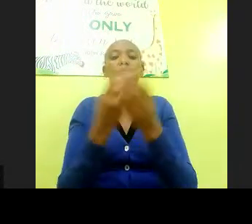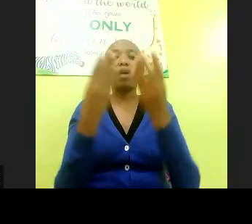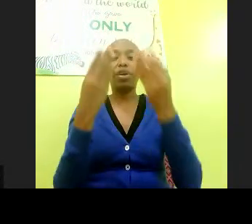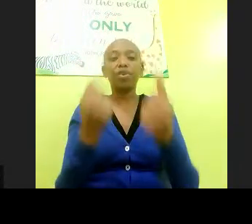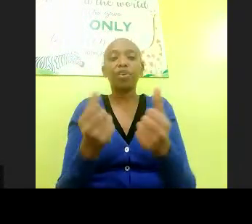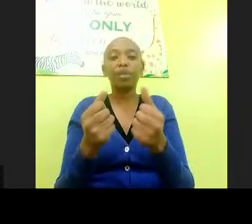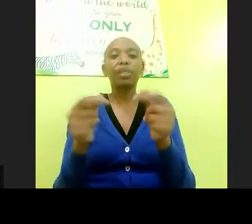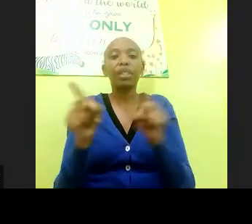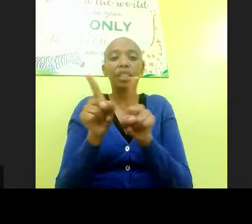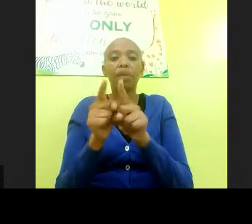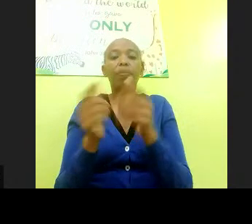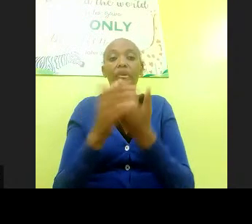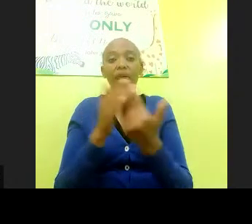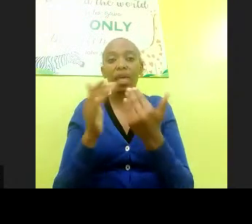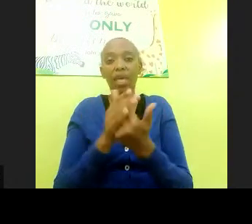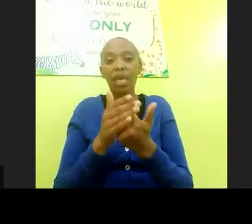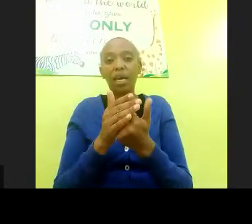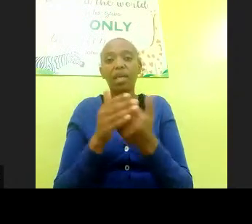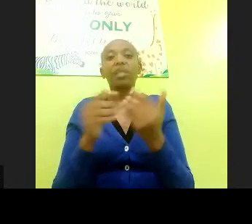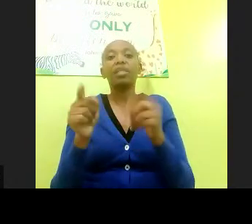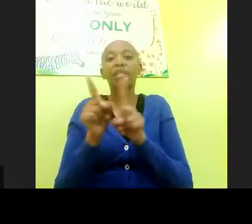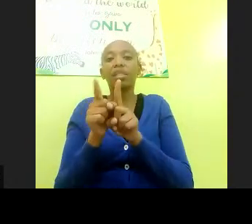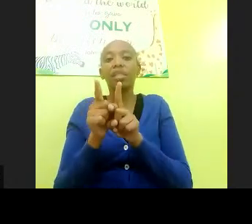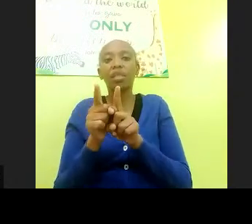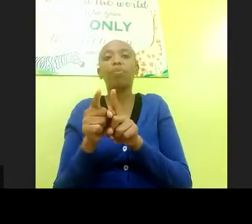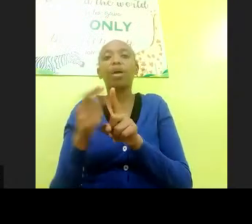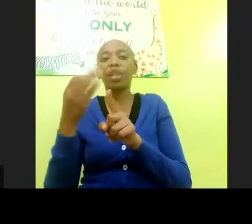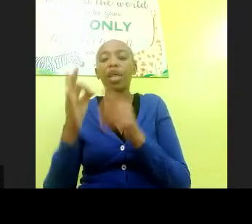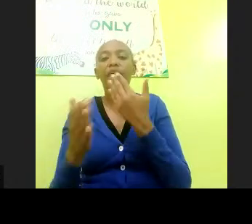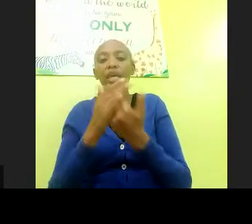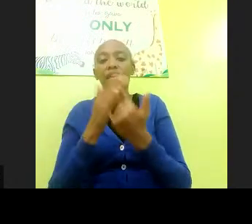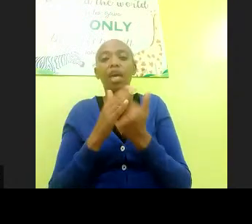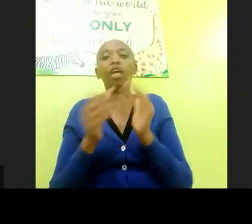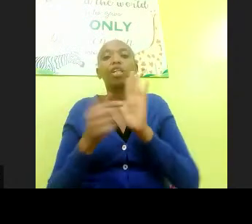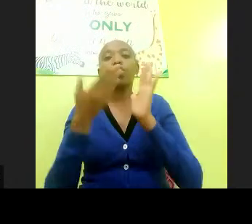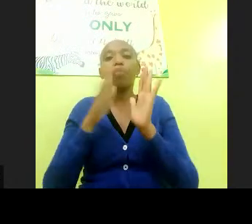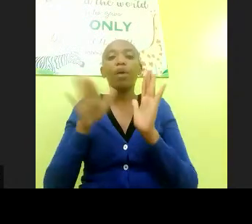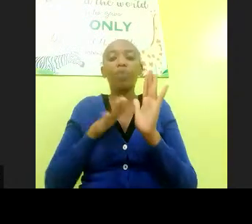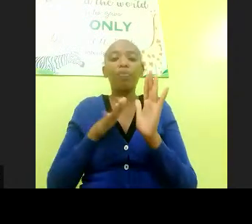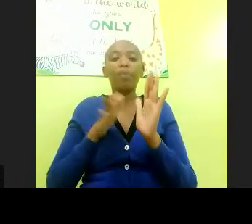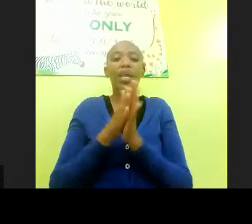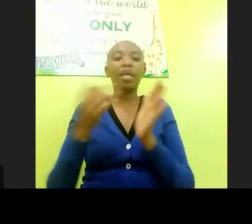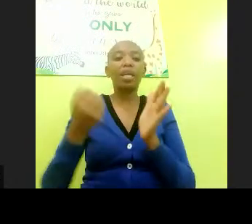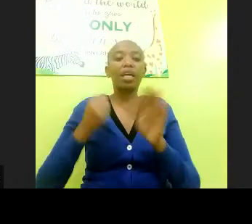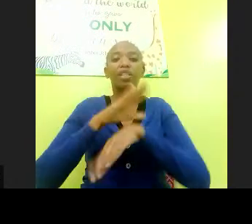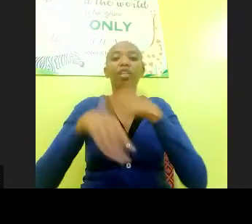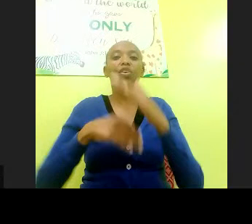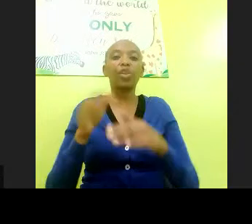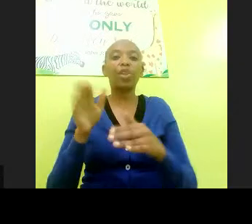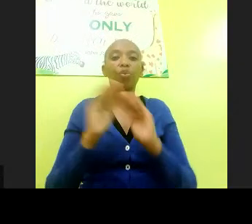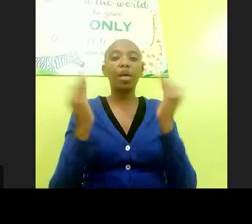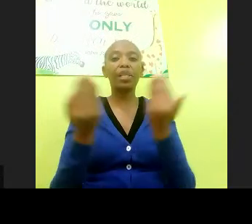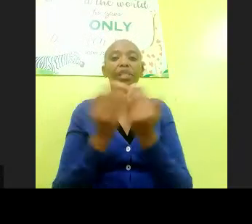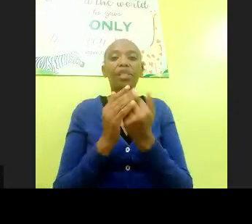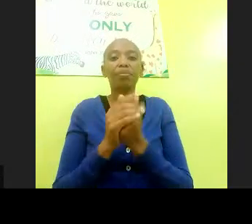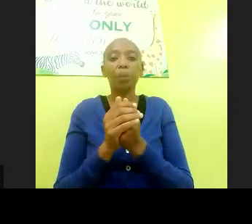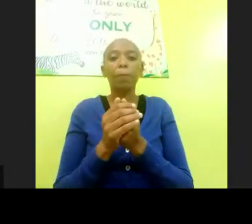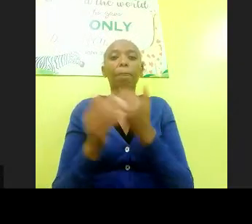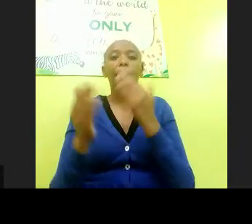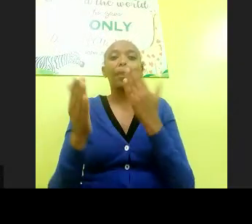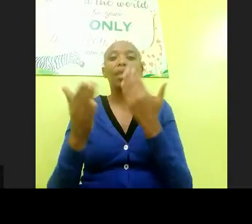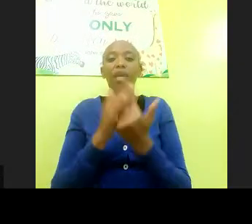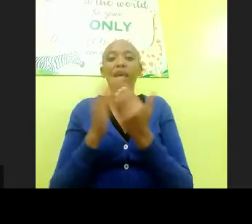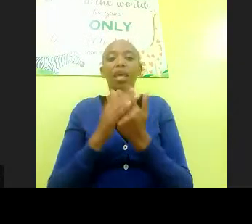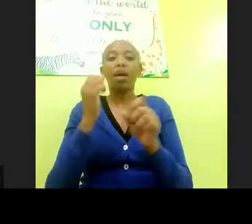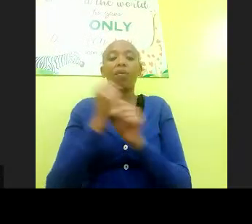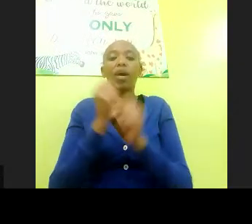work and the disproportionate burden of care shouldered by women and girls around the world. Care work is essential for